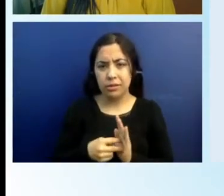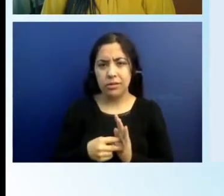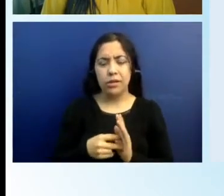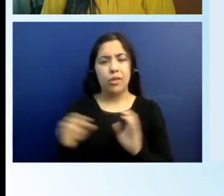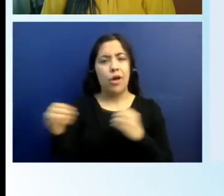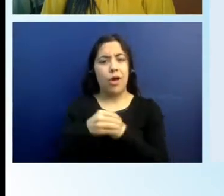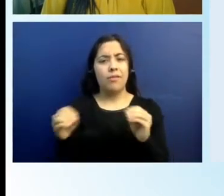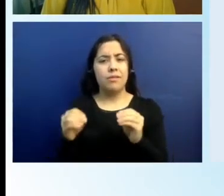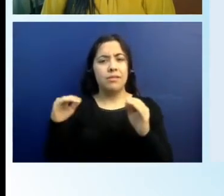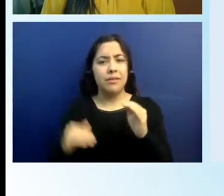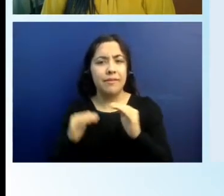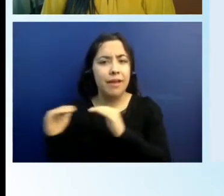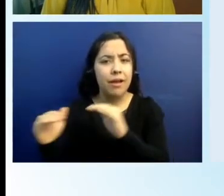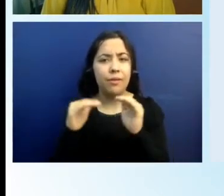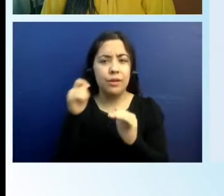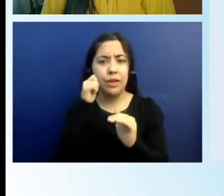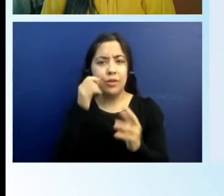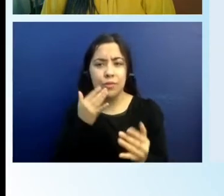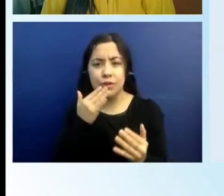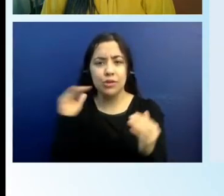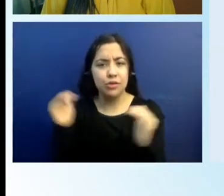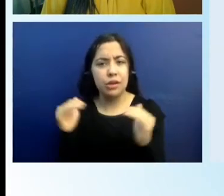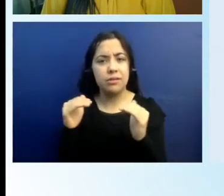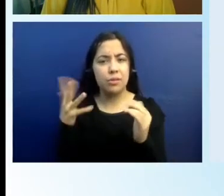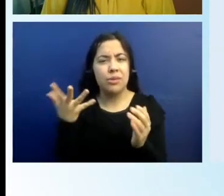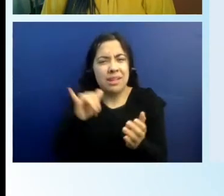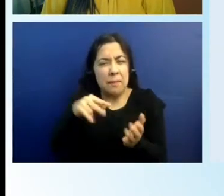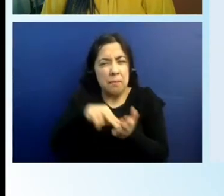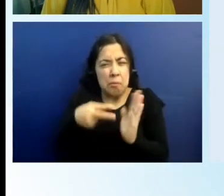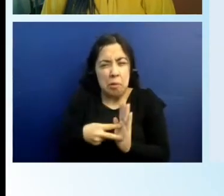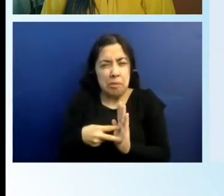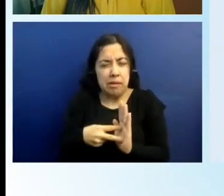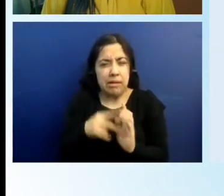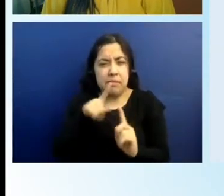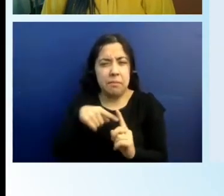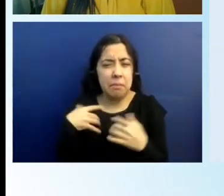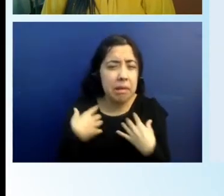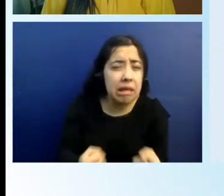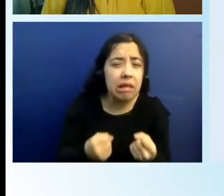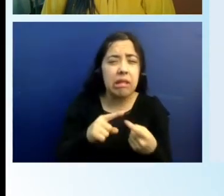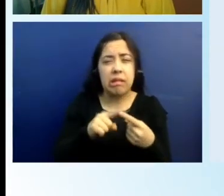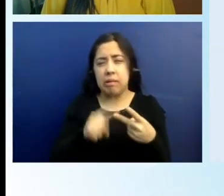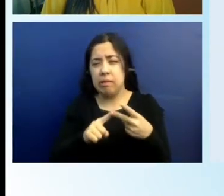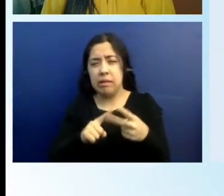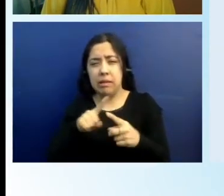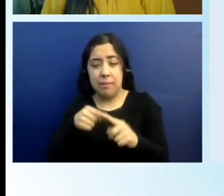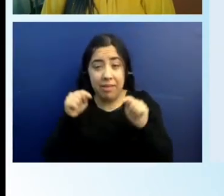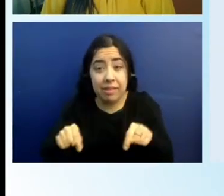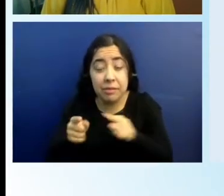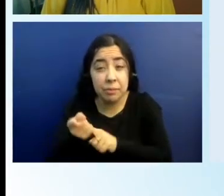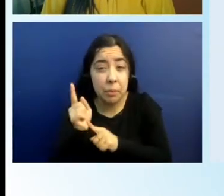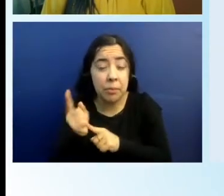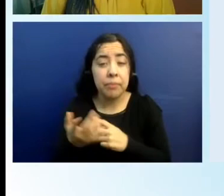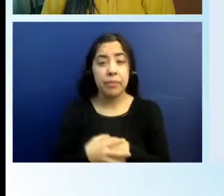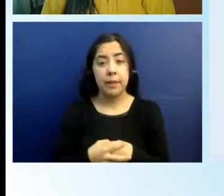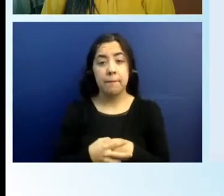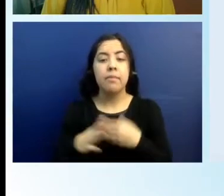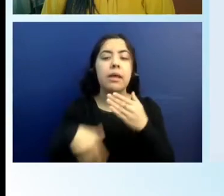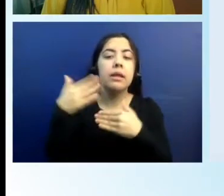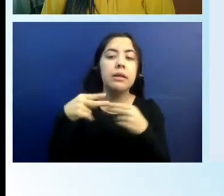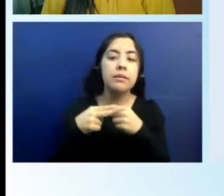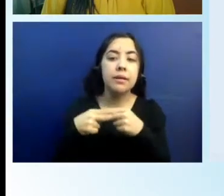Racial Justice's purpose? And when it comes to healing, when it comes to this moment, next